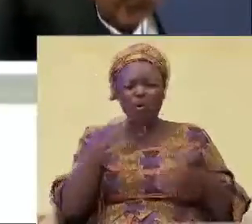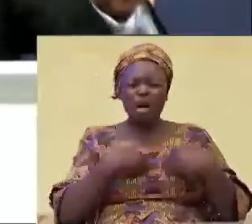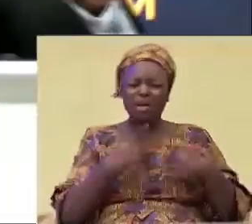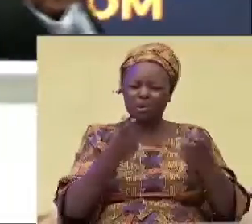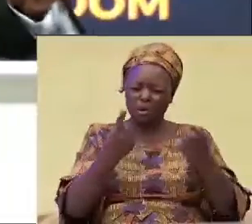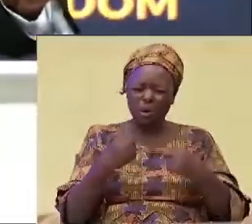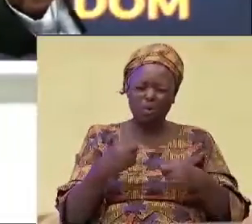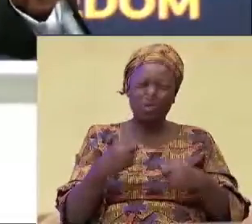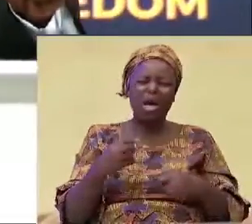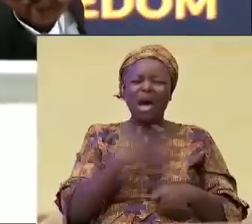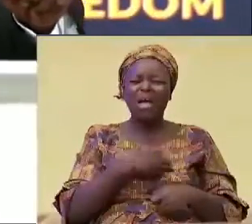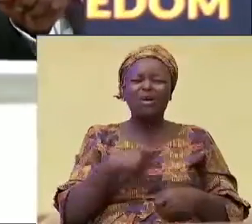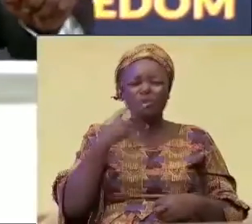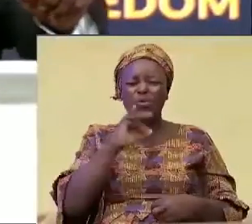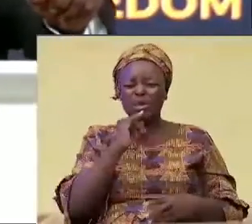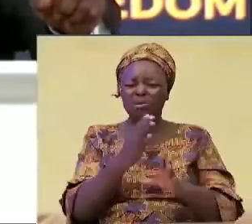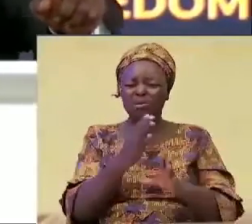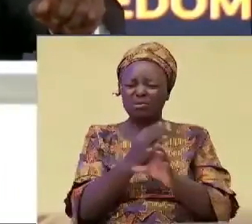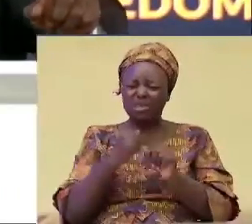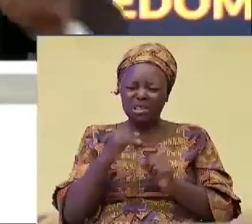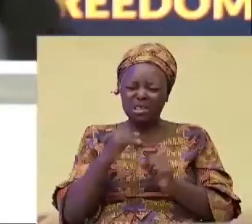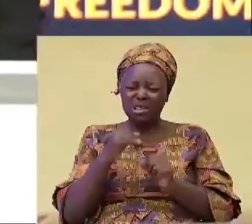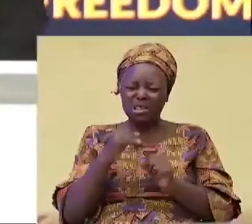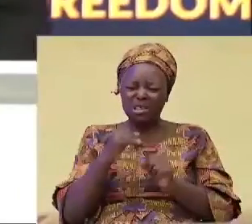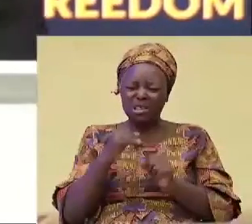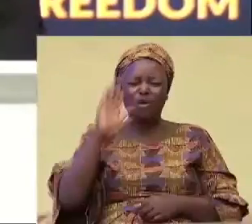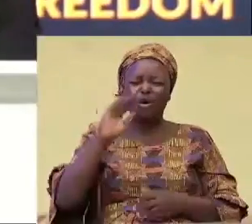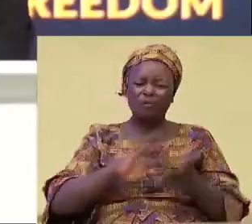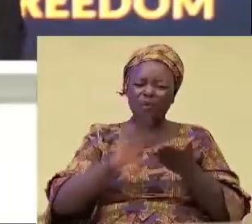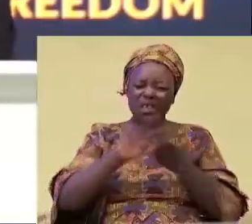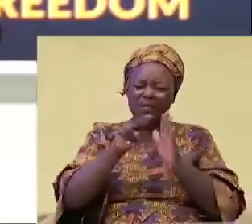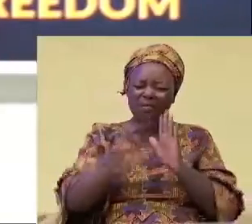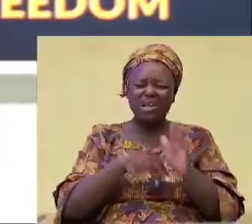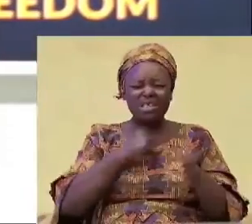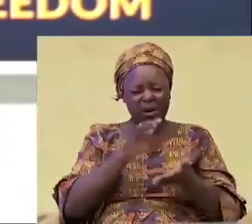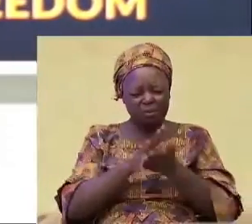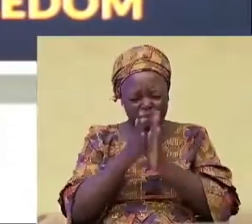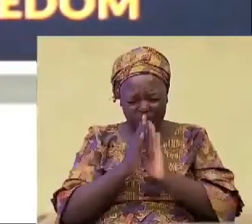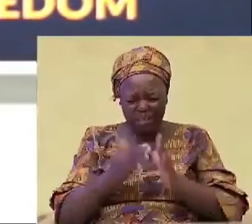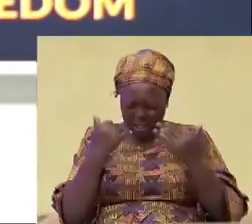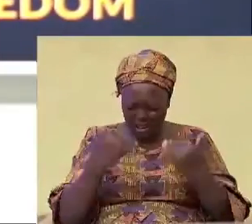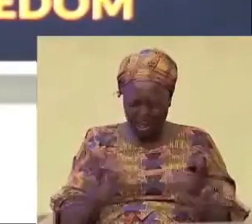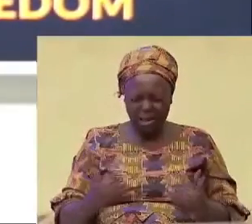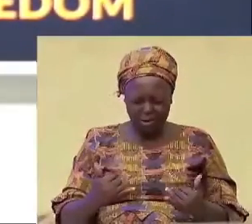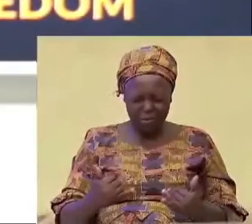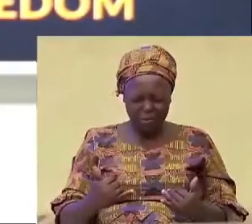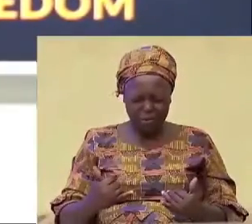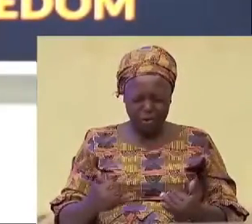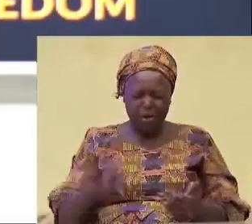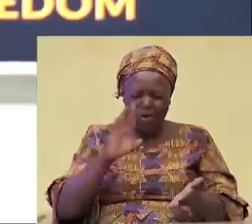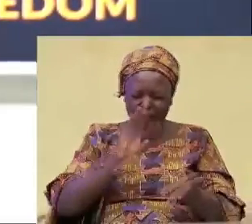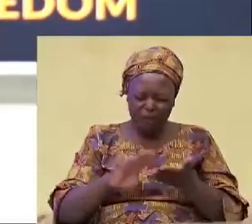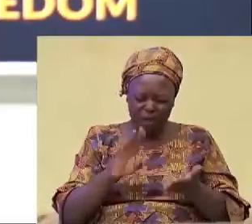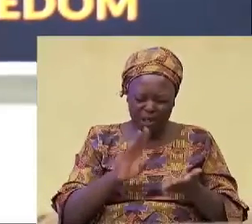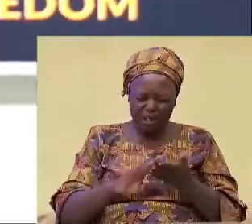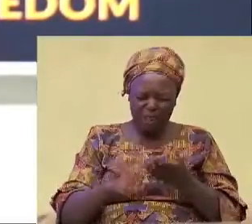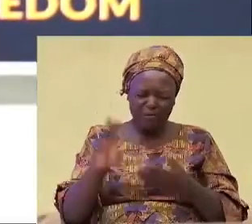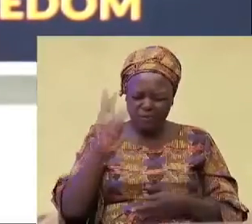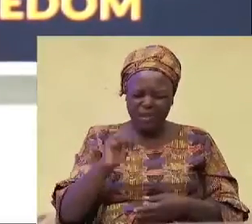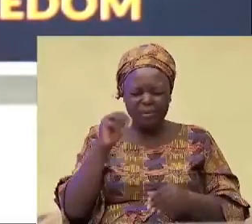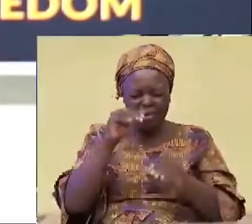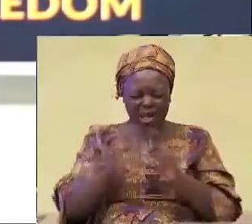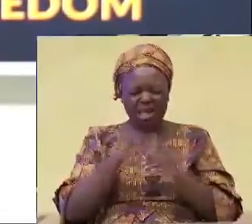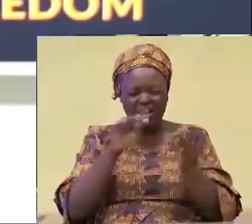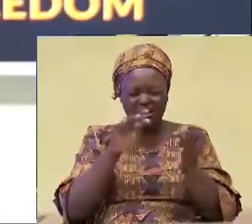has heard, who has come, and who is receiving your forgiveness and peace right